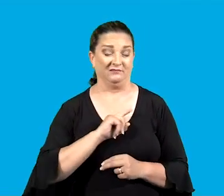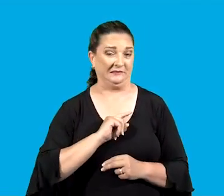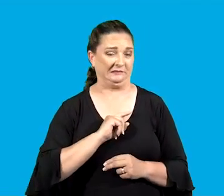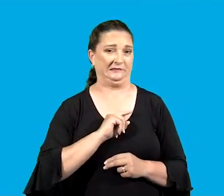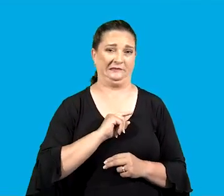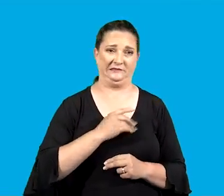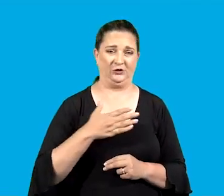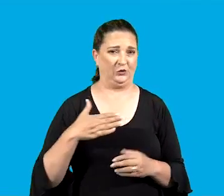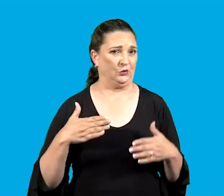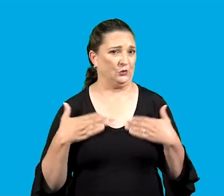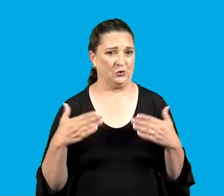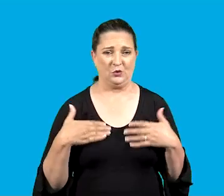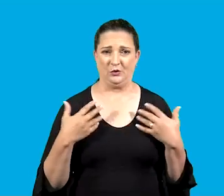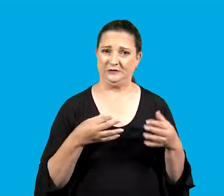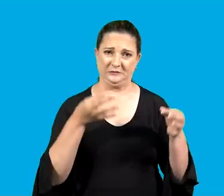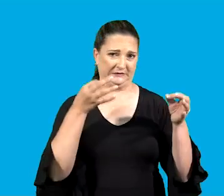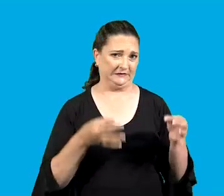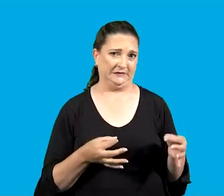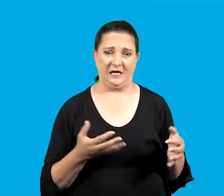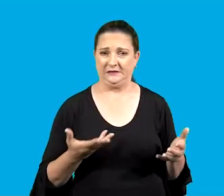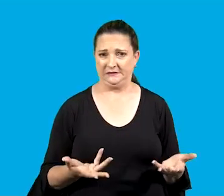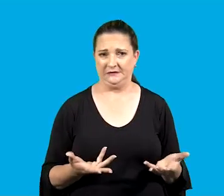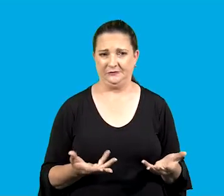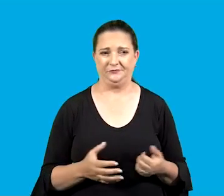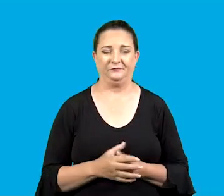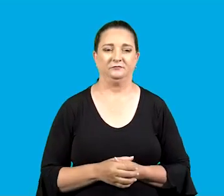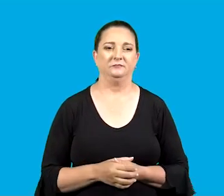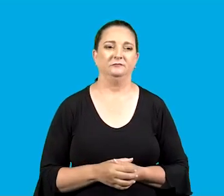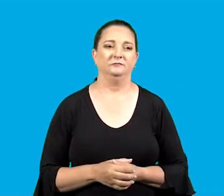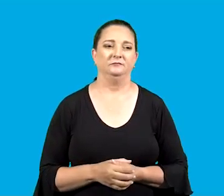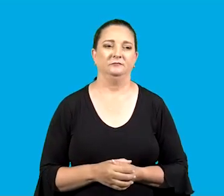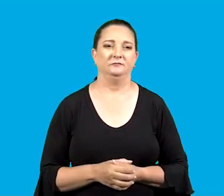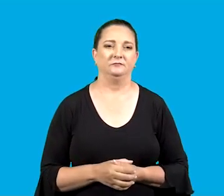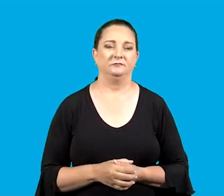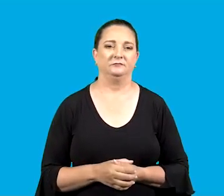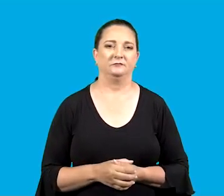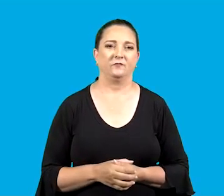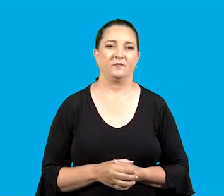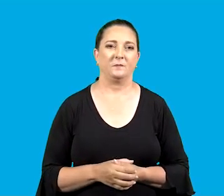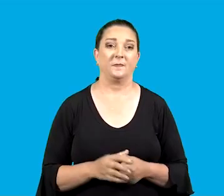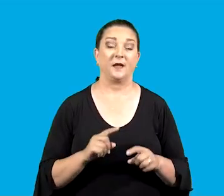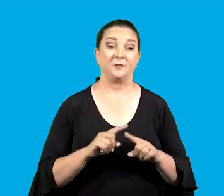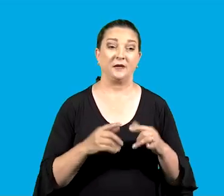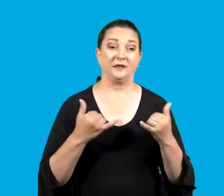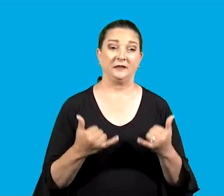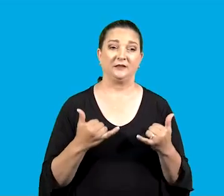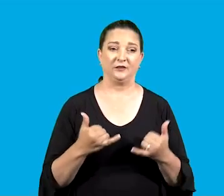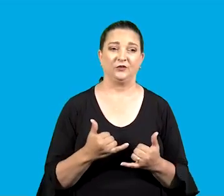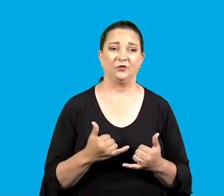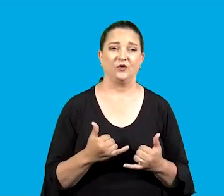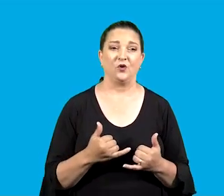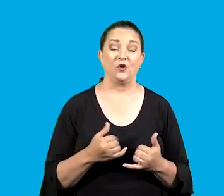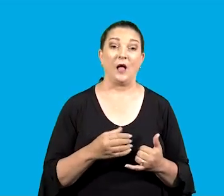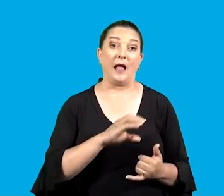to regretting on their decision. And then they attracted 160